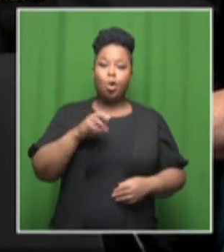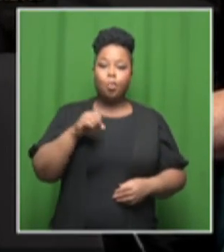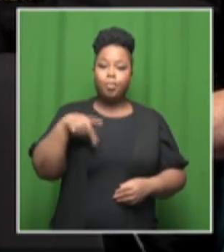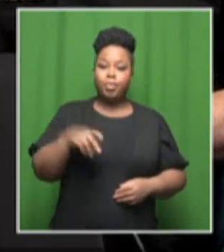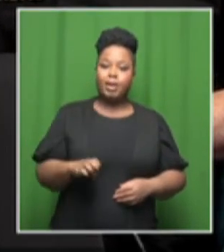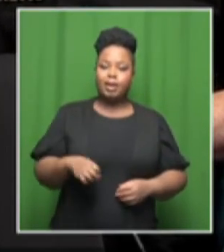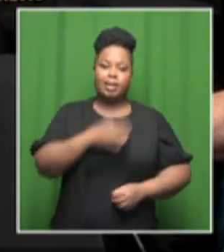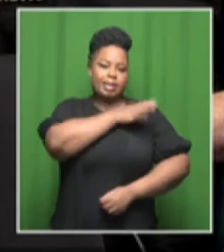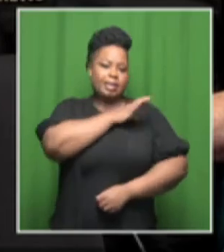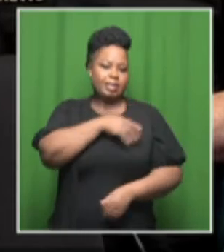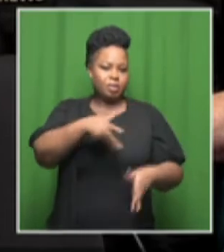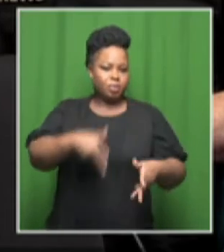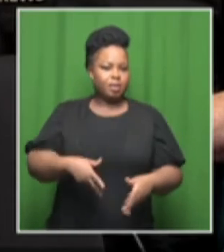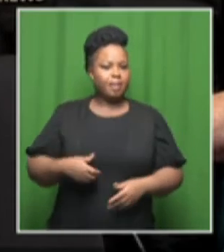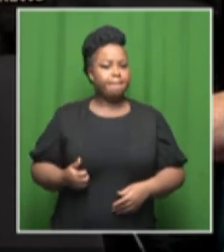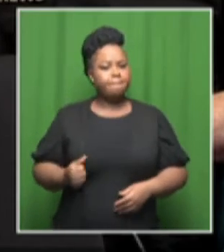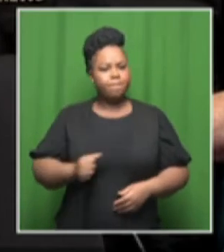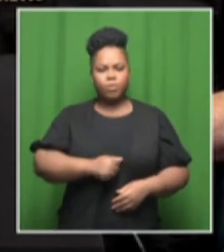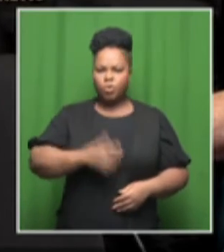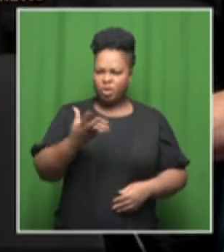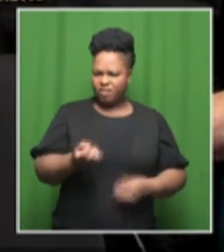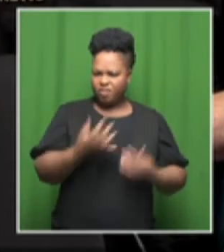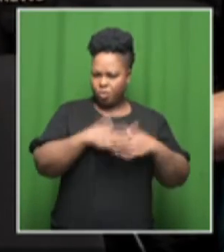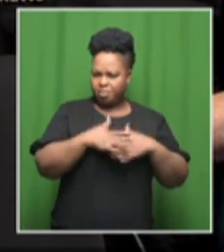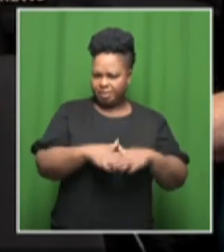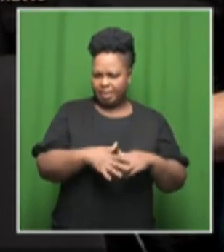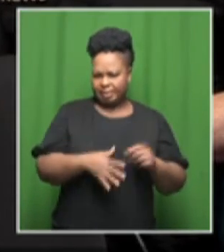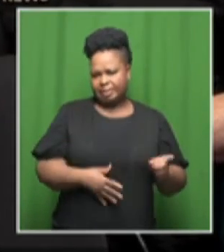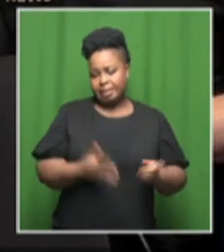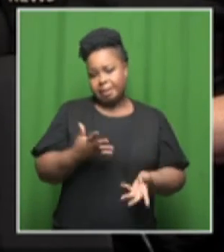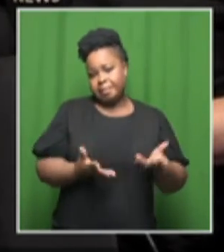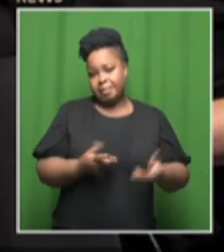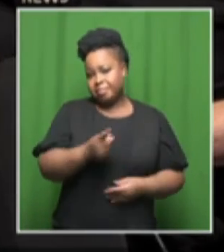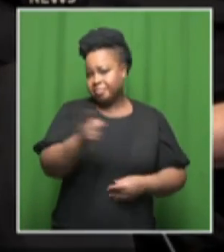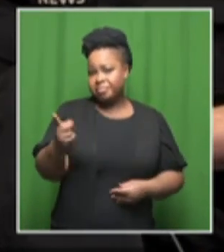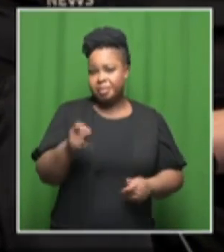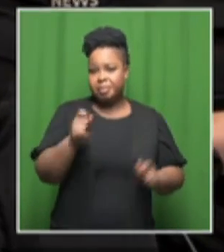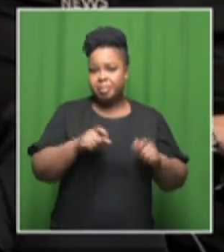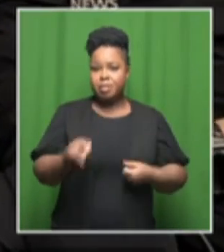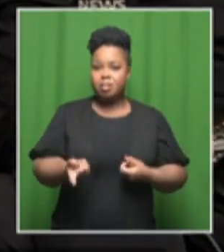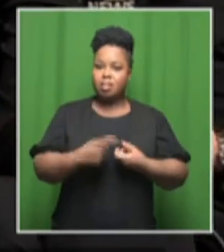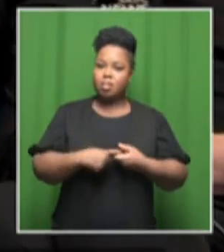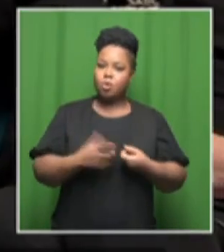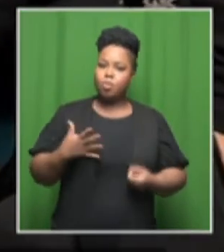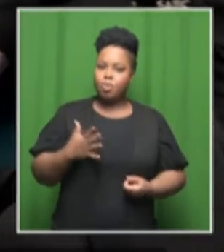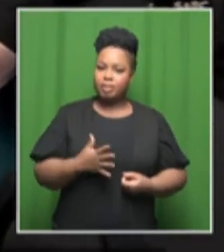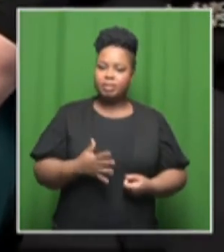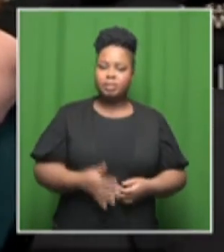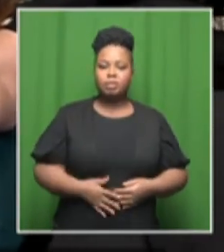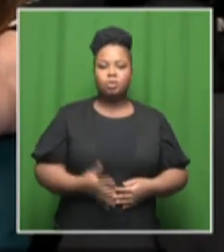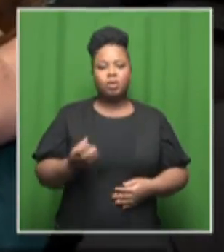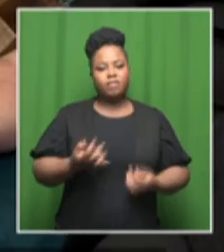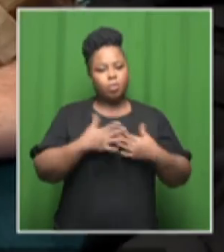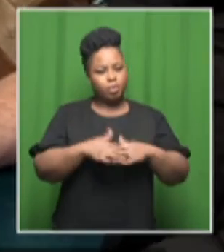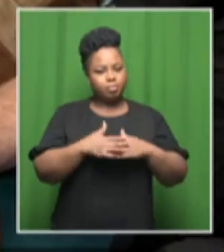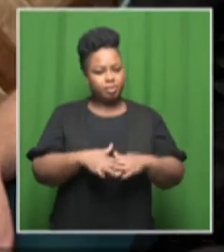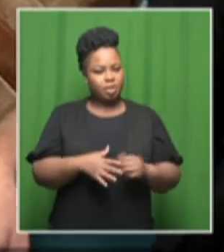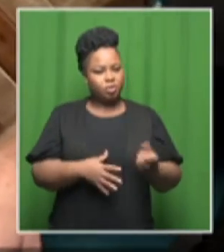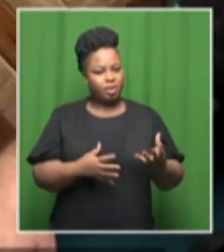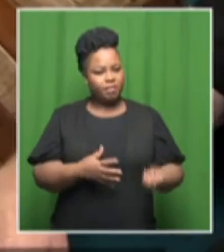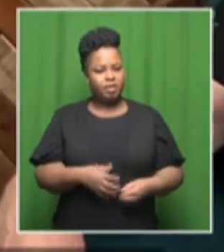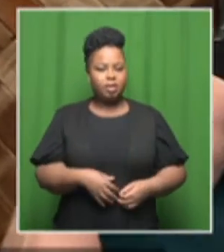and we find ourselves. Because you have a website, and I want to touch on that in case people want to join it. There's a website that you have